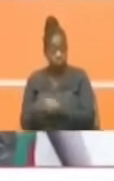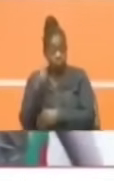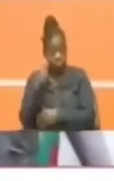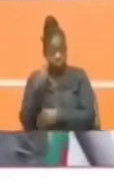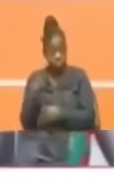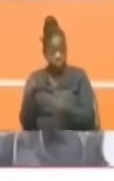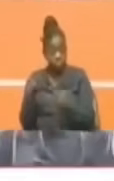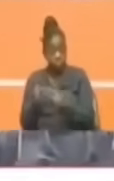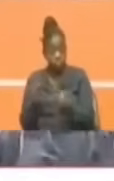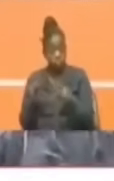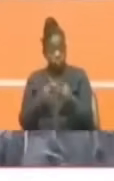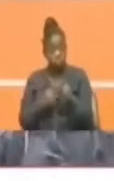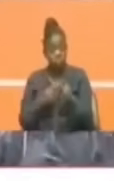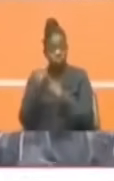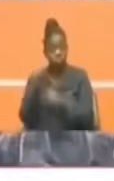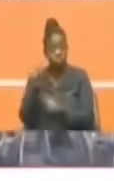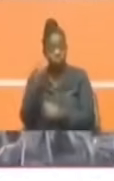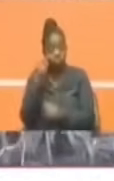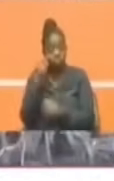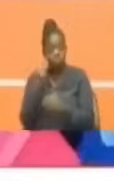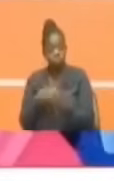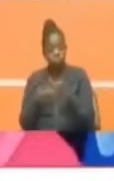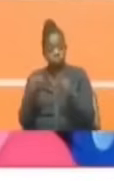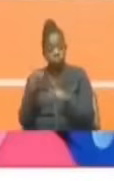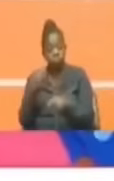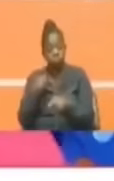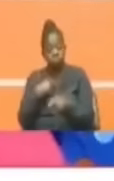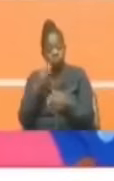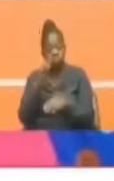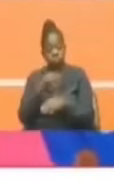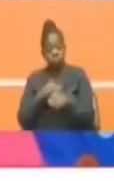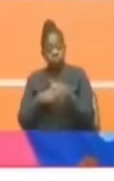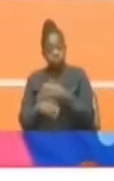Era nze nvudde na baka n'ebyokwerolako n'ekigenda ebadde